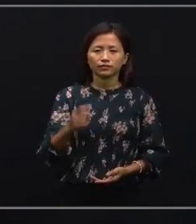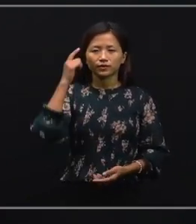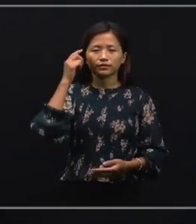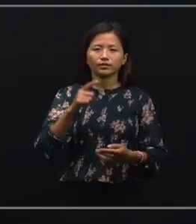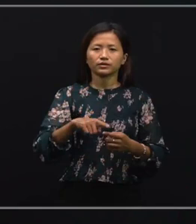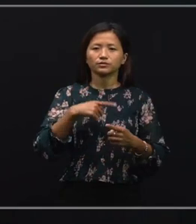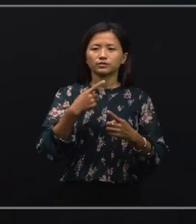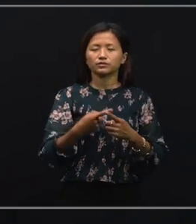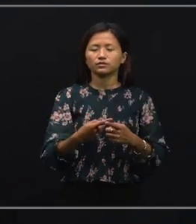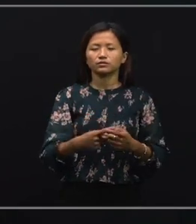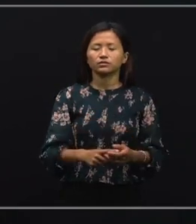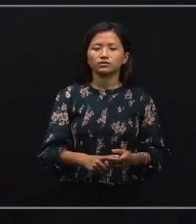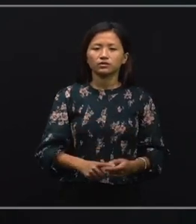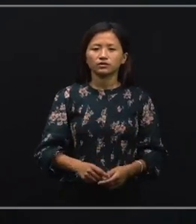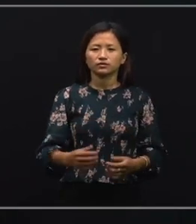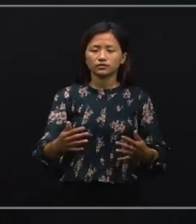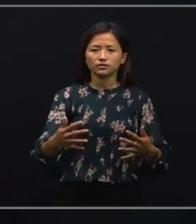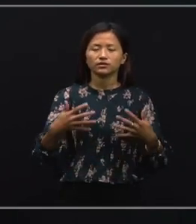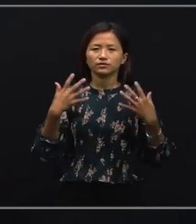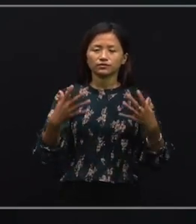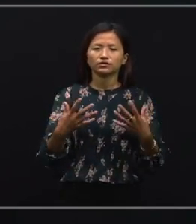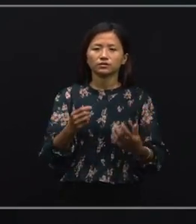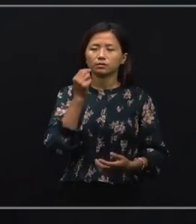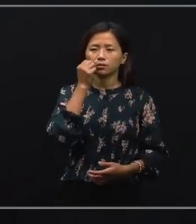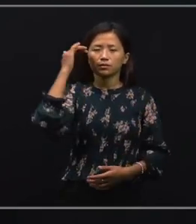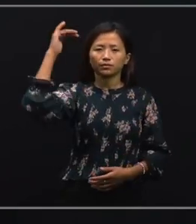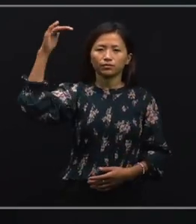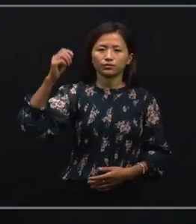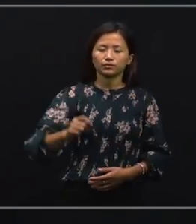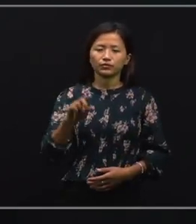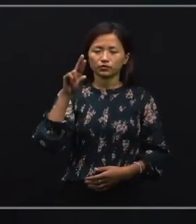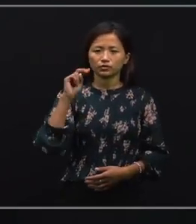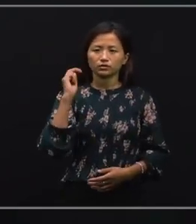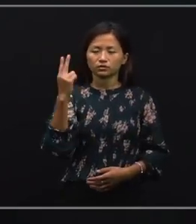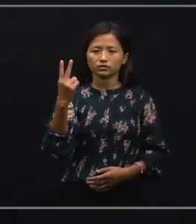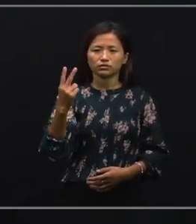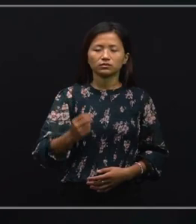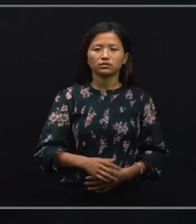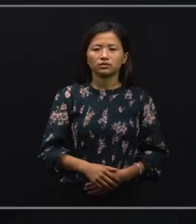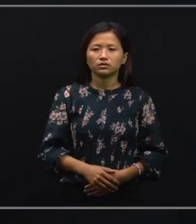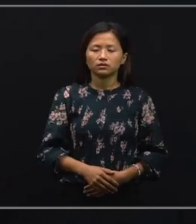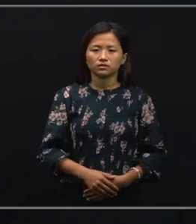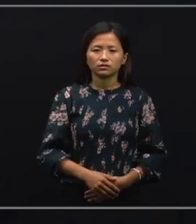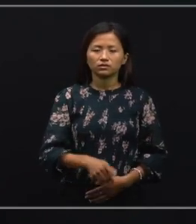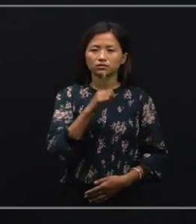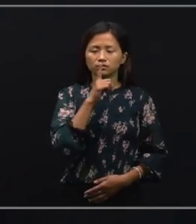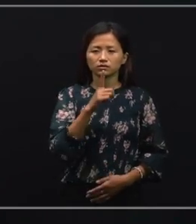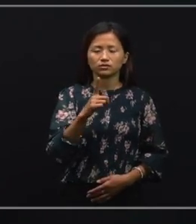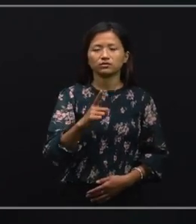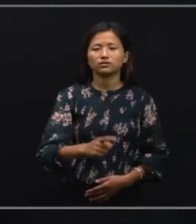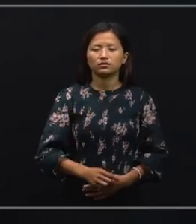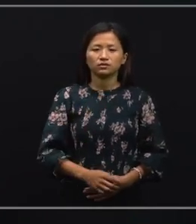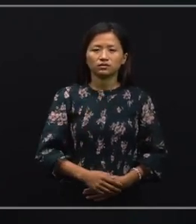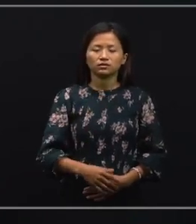the experience that they would be going through, and even the sacrifice the boatman will be doing for this too, because he is not